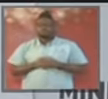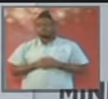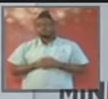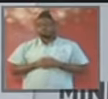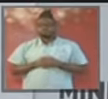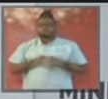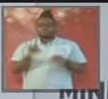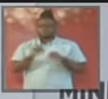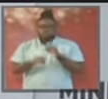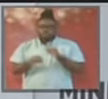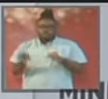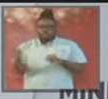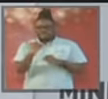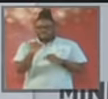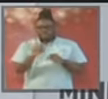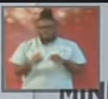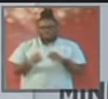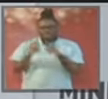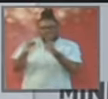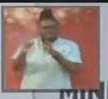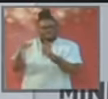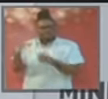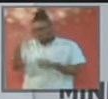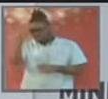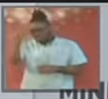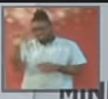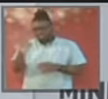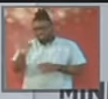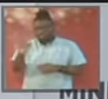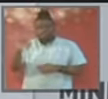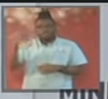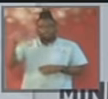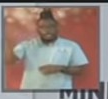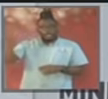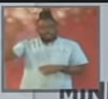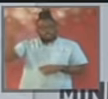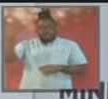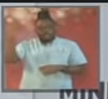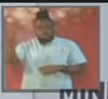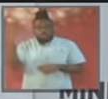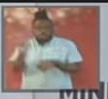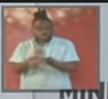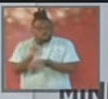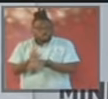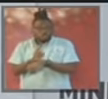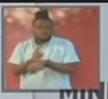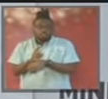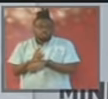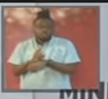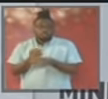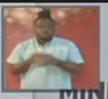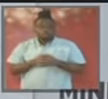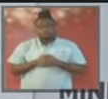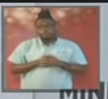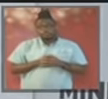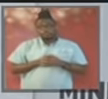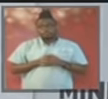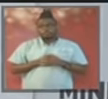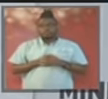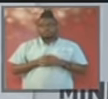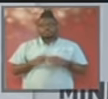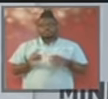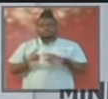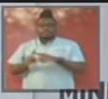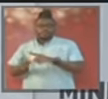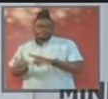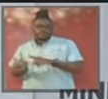about this emergency use listing, which varies from the traditional process of approving